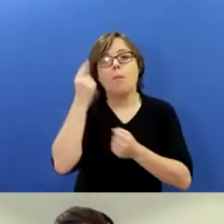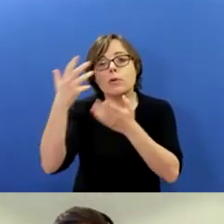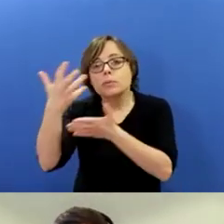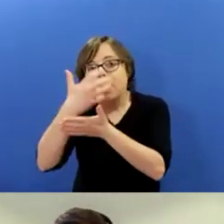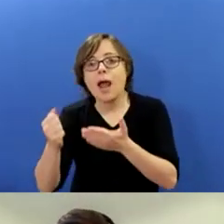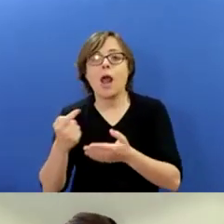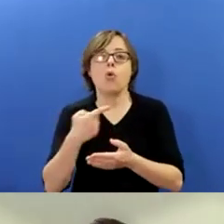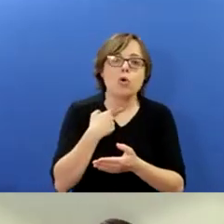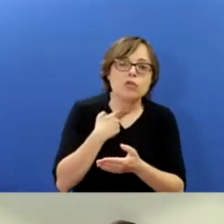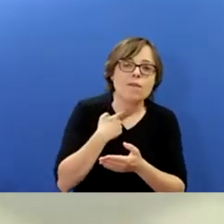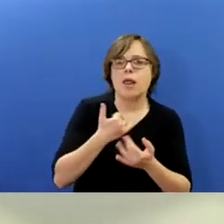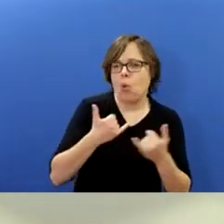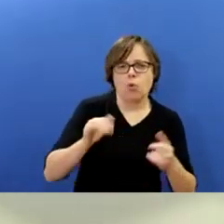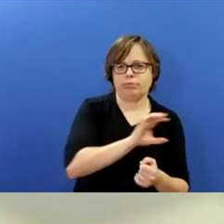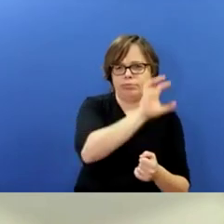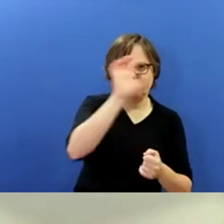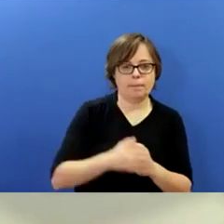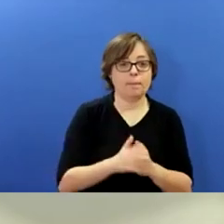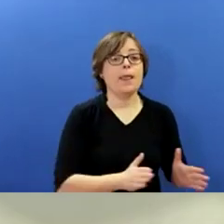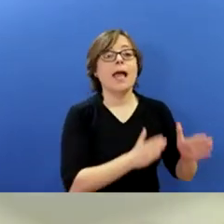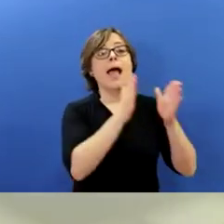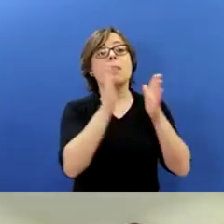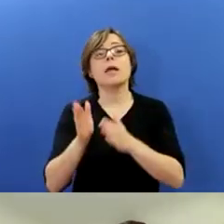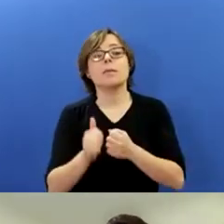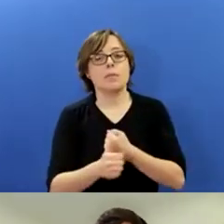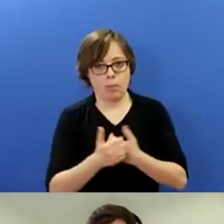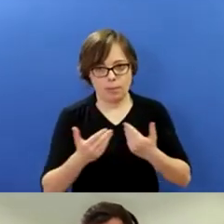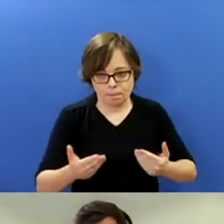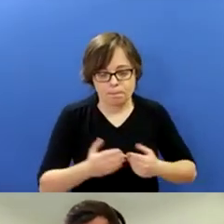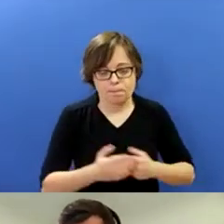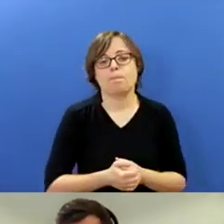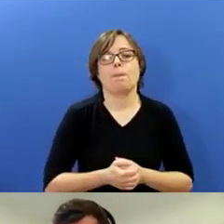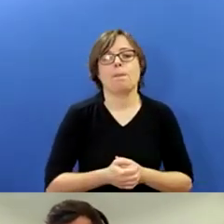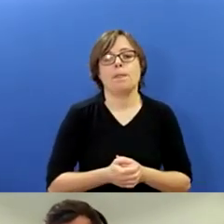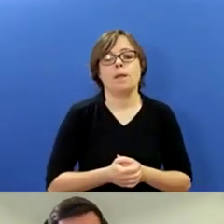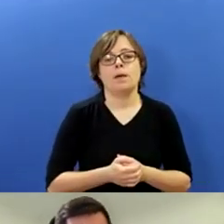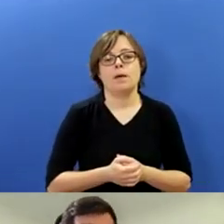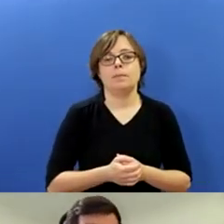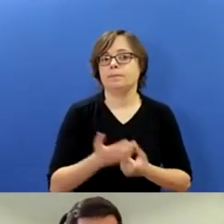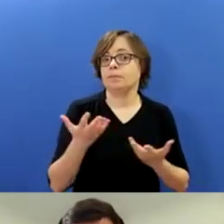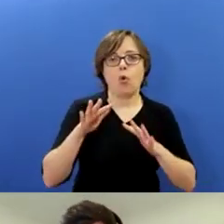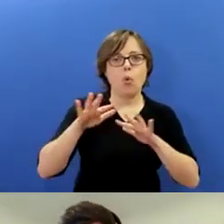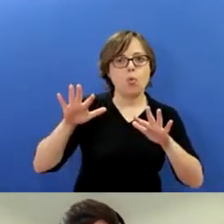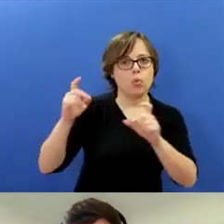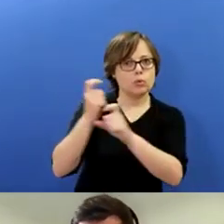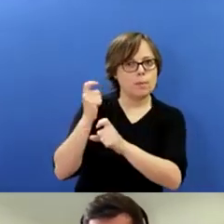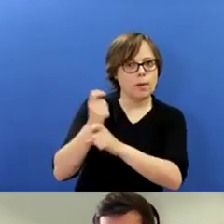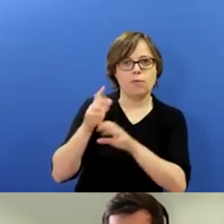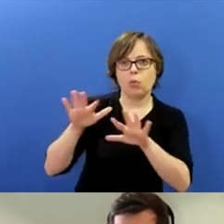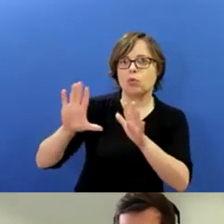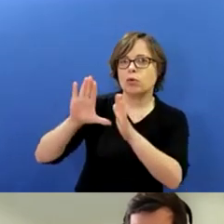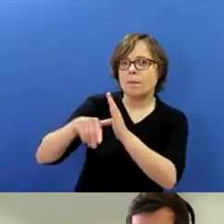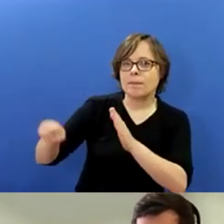Another argument was that DeciDeem is used in many cities and countries around the world, including large cities like New